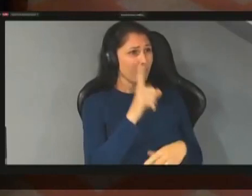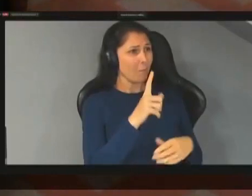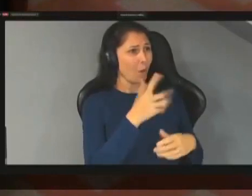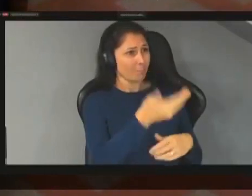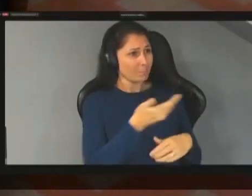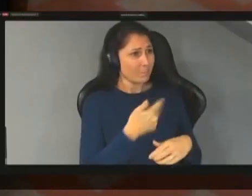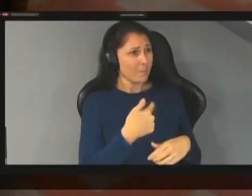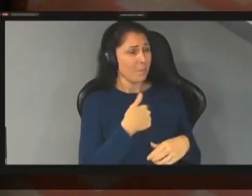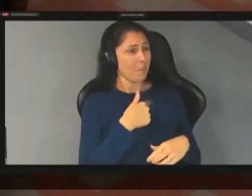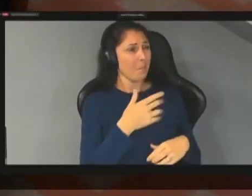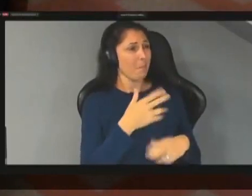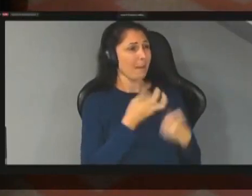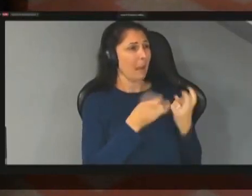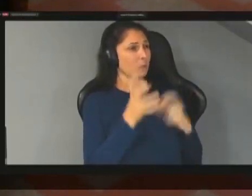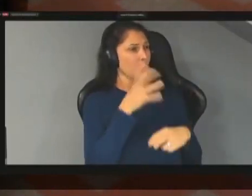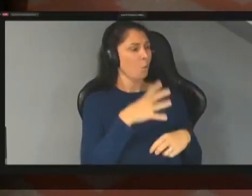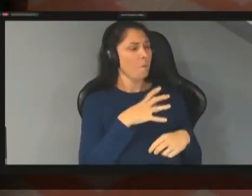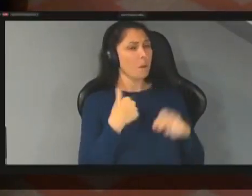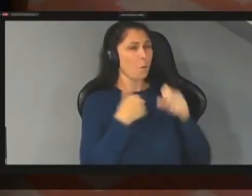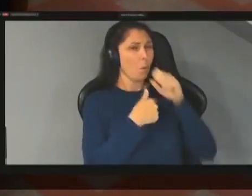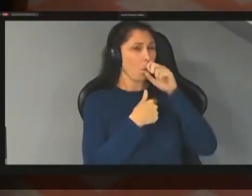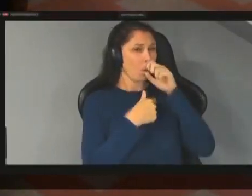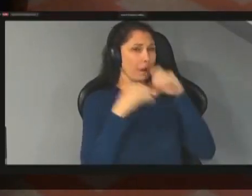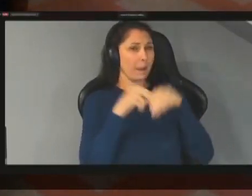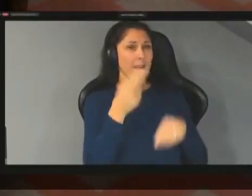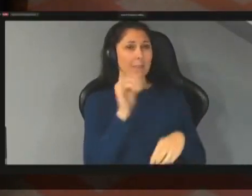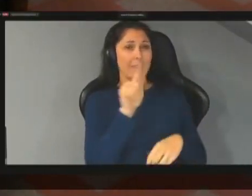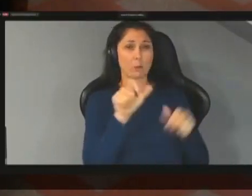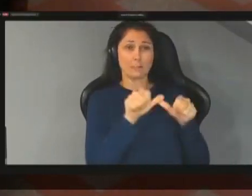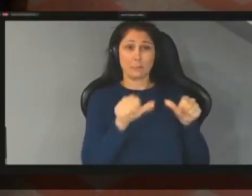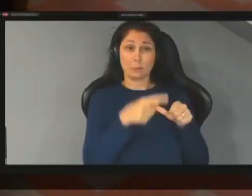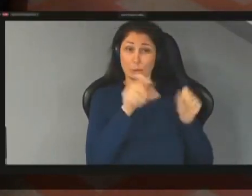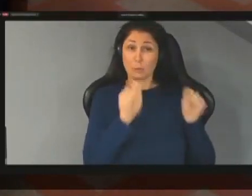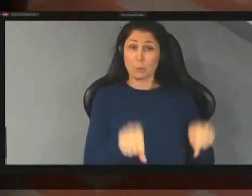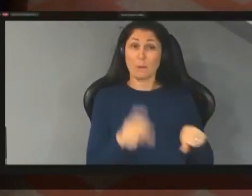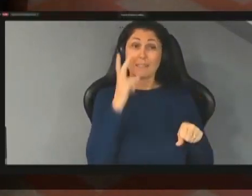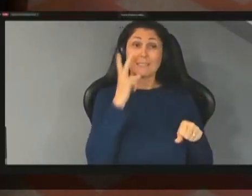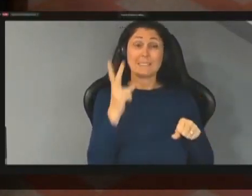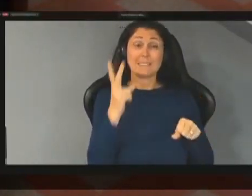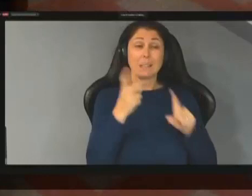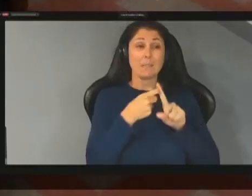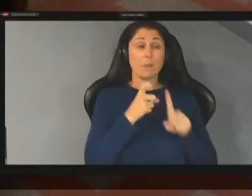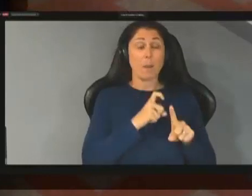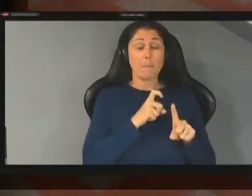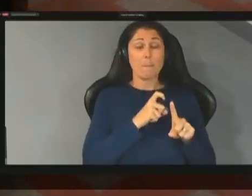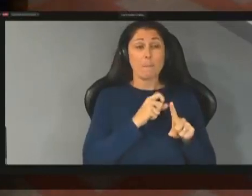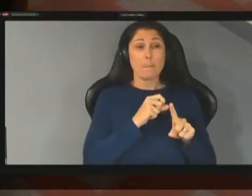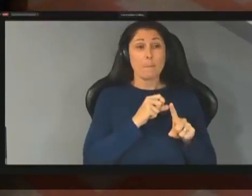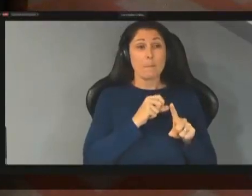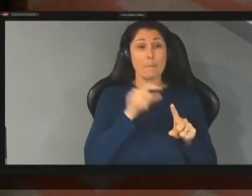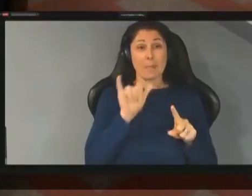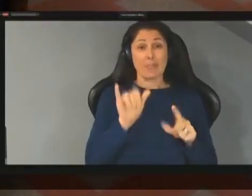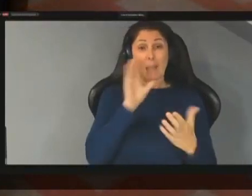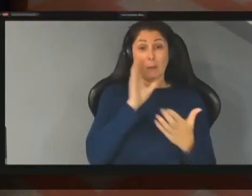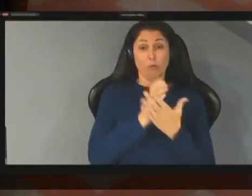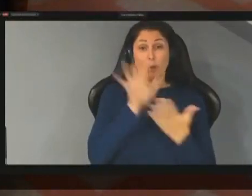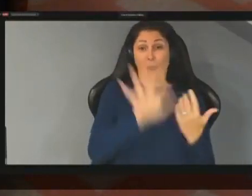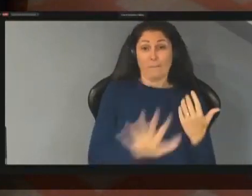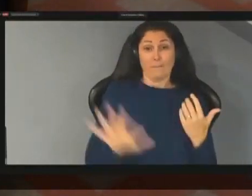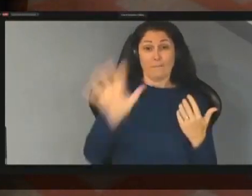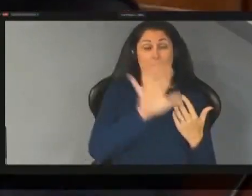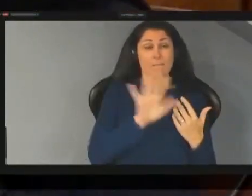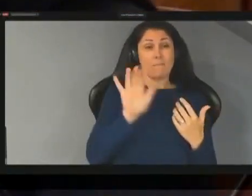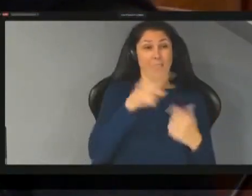Councilwoman. We, in the Hill District, as you could see from the graph that Director